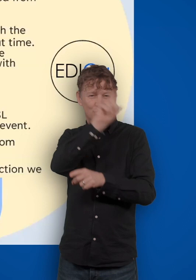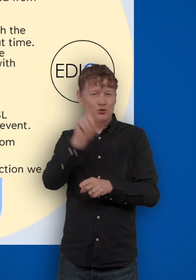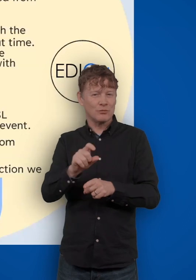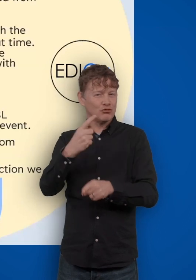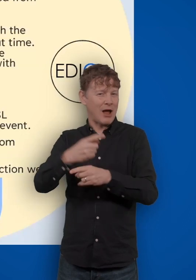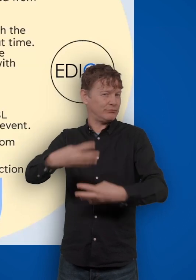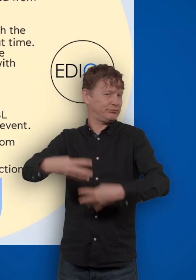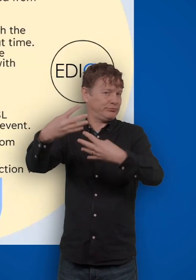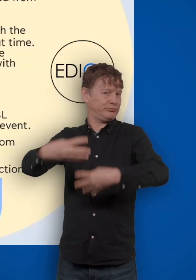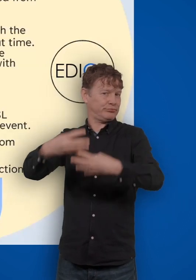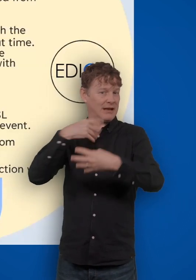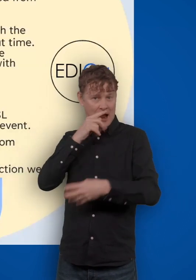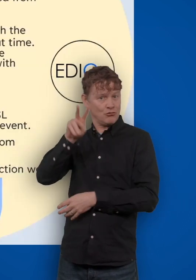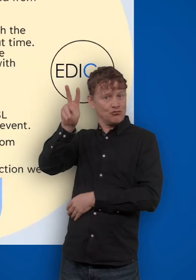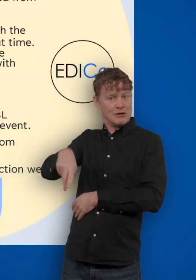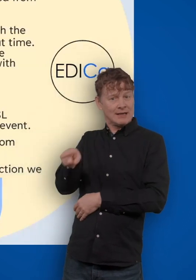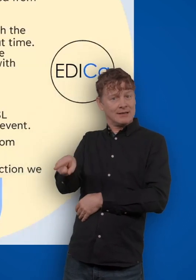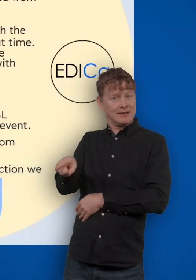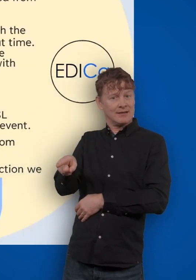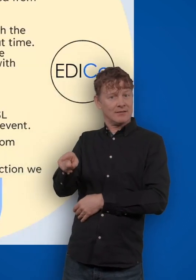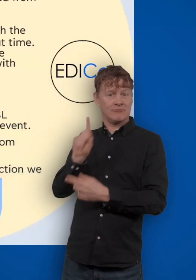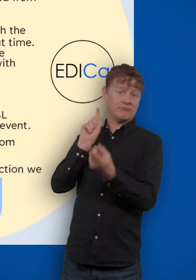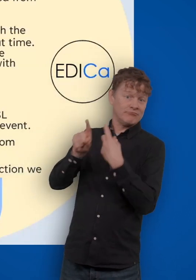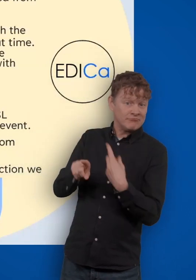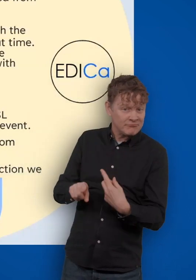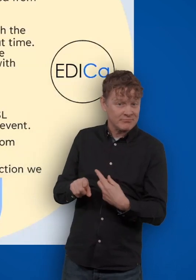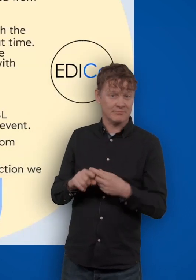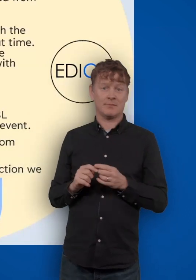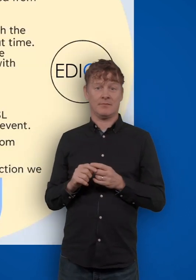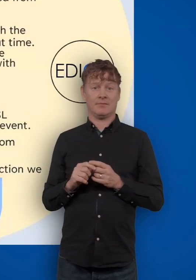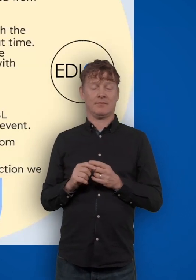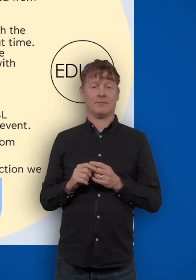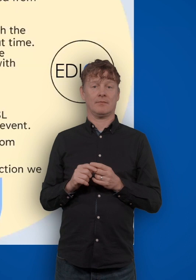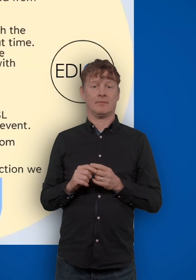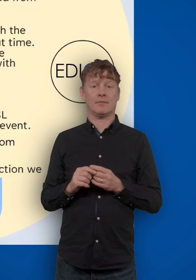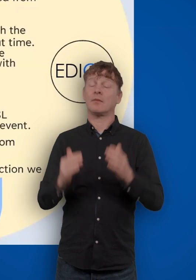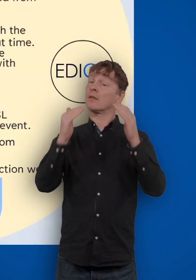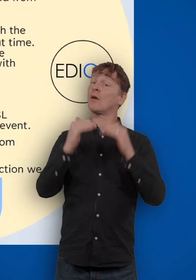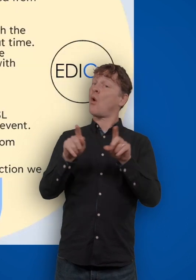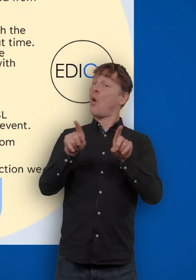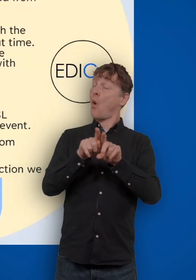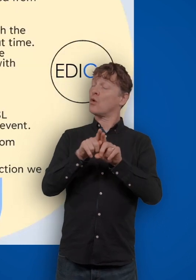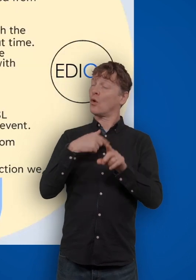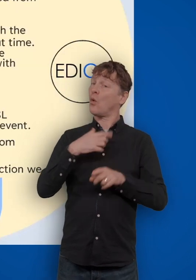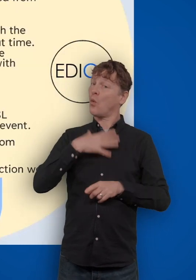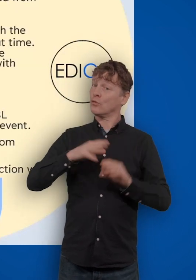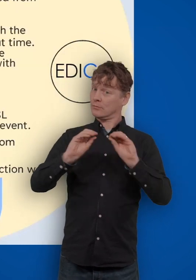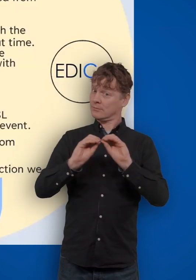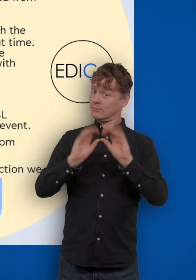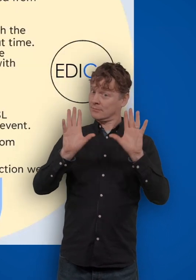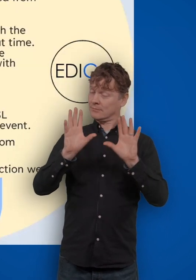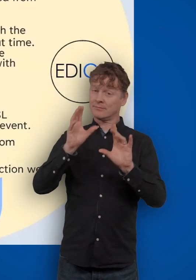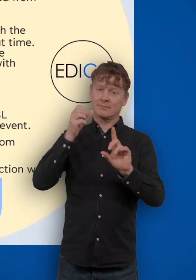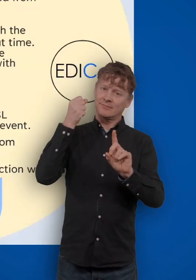can read questions from that location and pose those questions to our speakers today. I also want to emphasize that